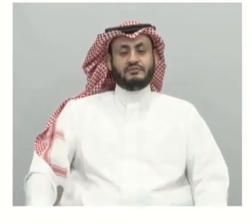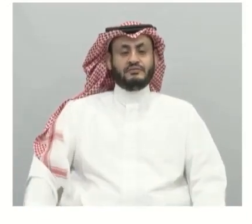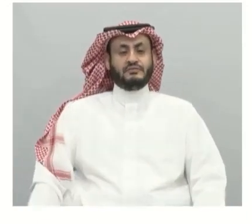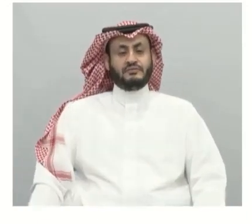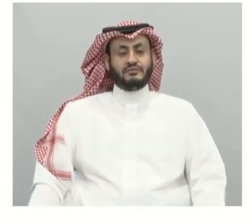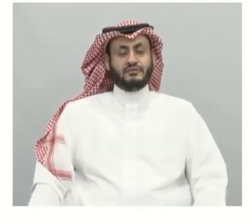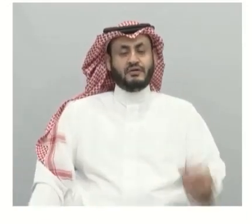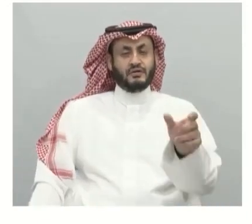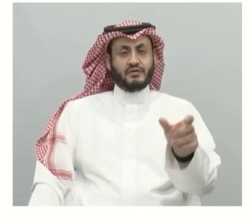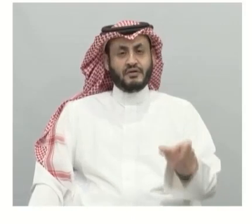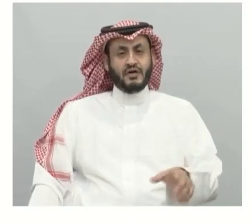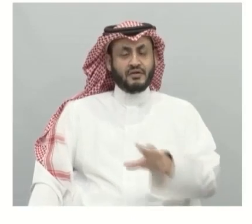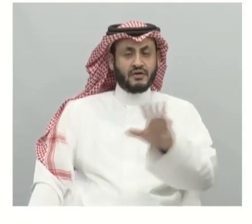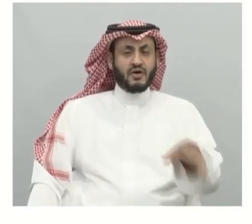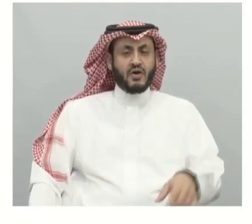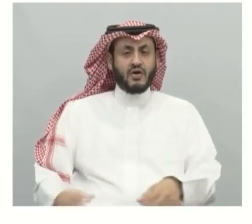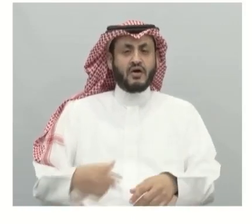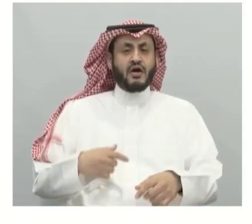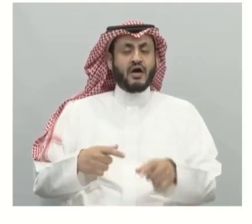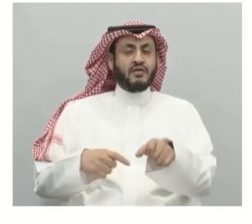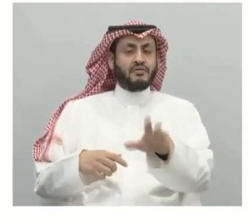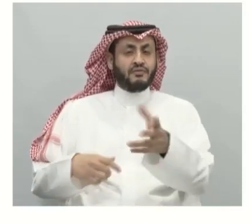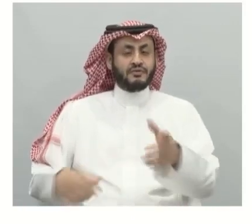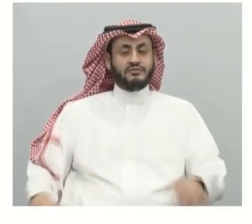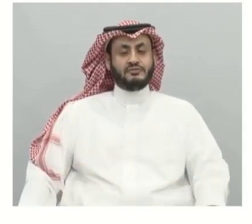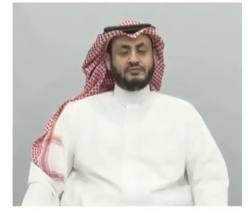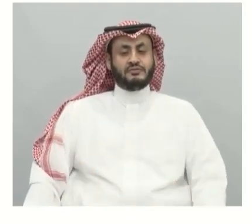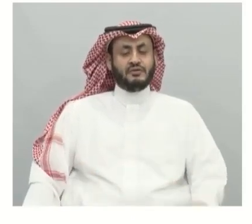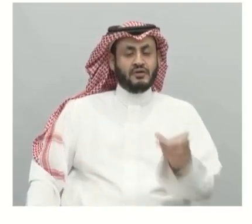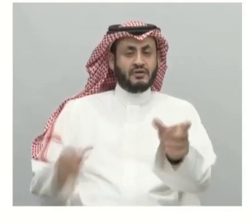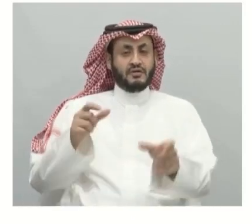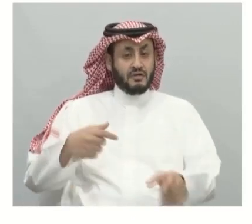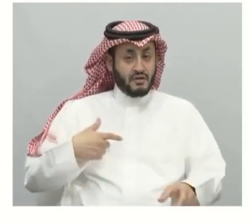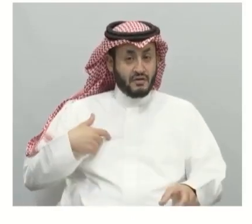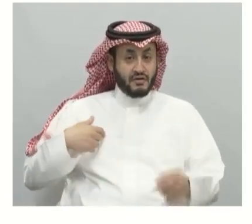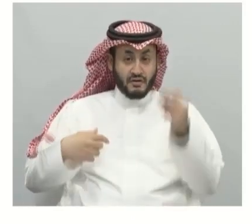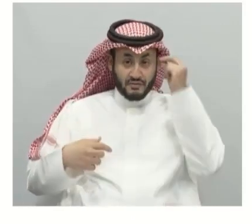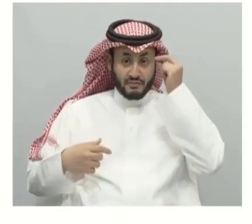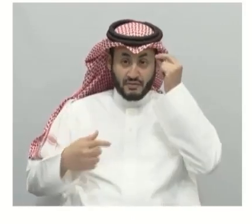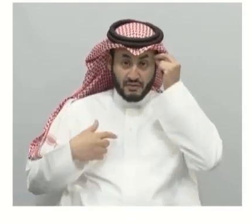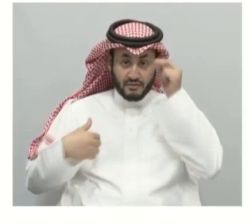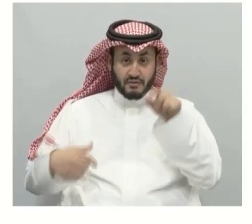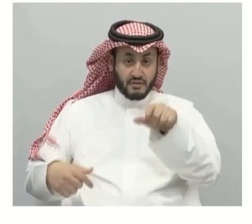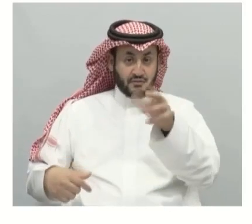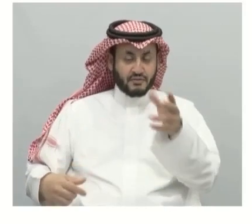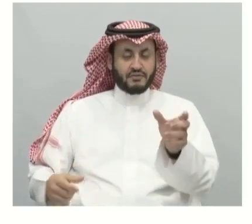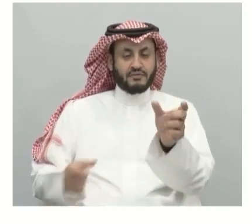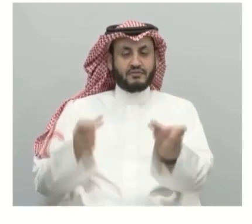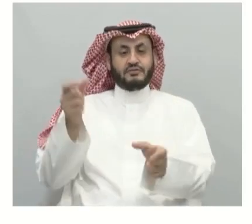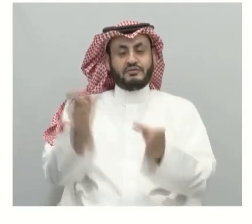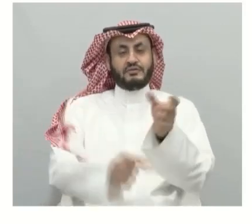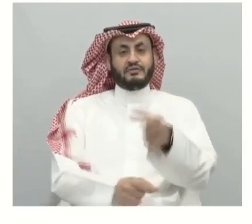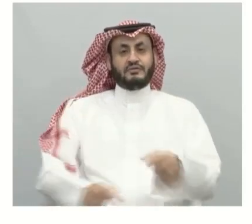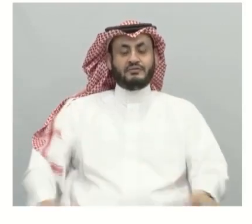Brazilian, Saudi, England, Australia, Egypt, Egyptian, and Omani. Different names